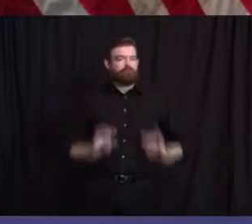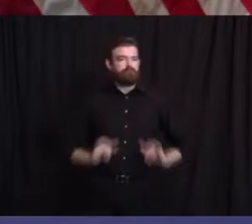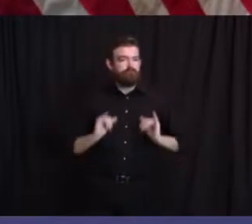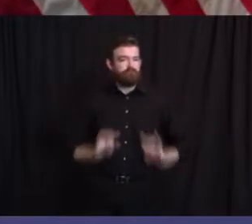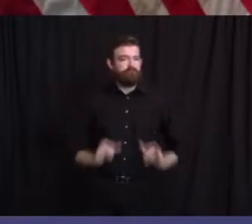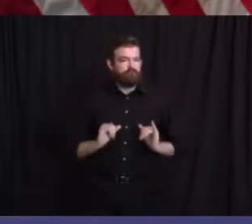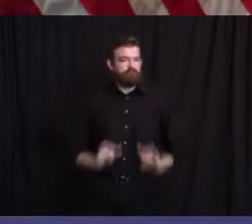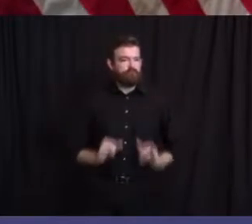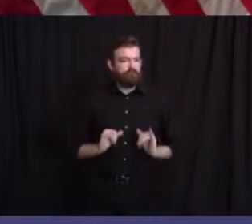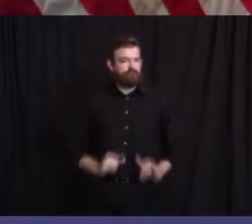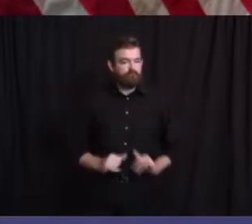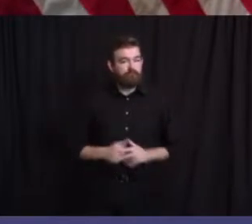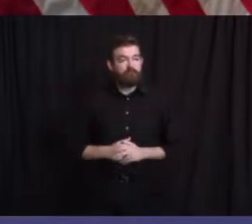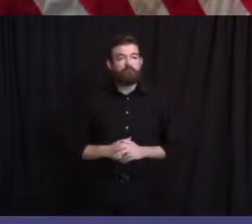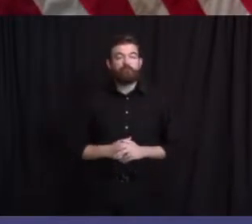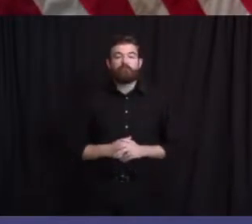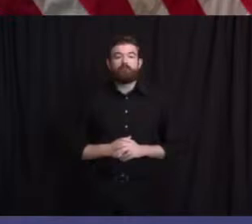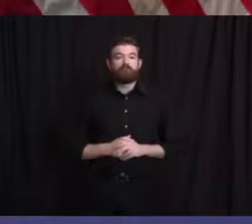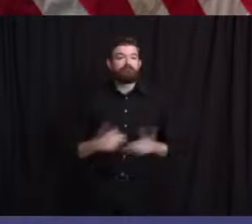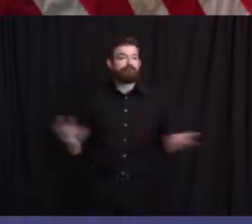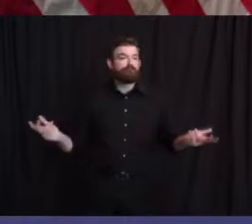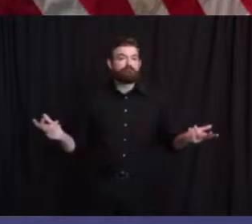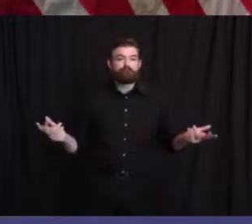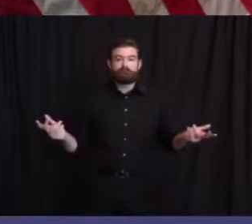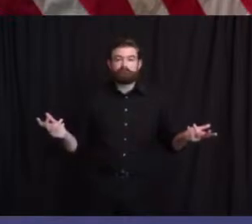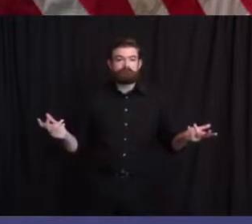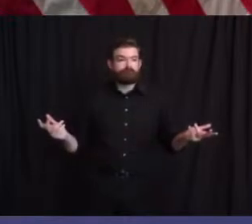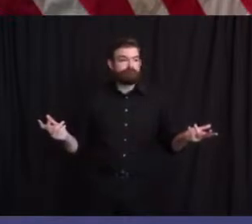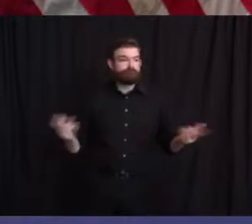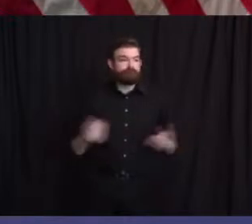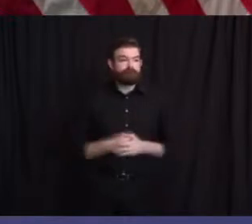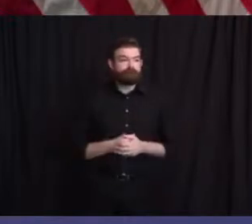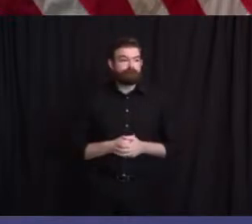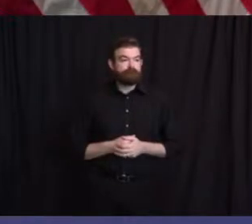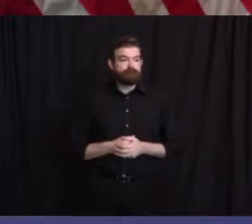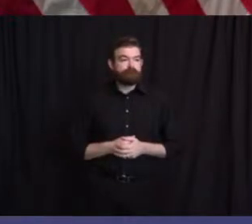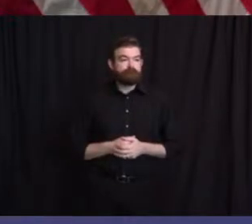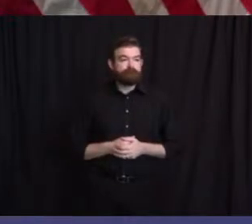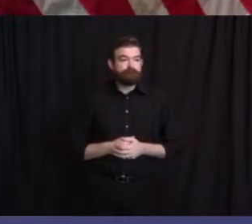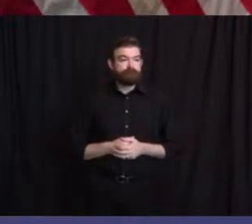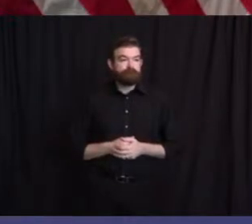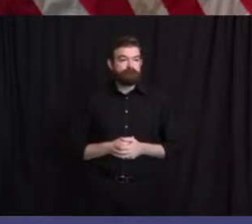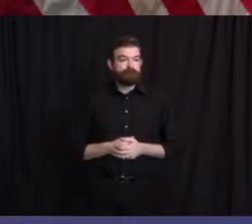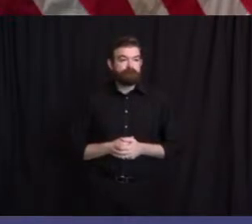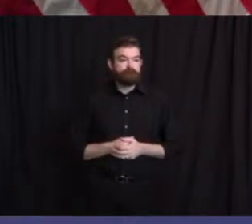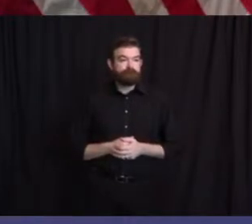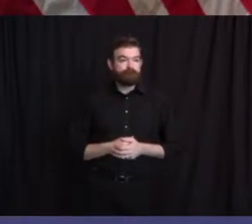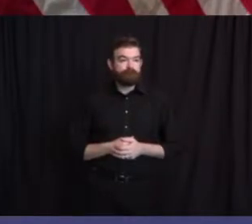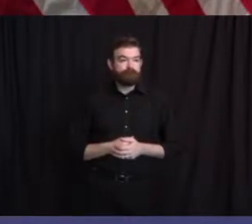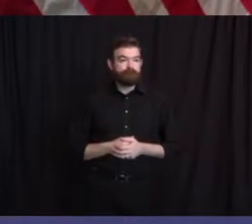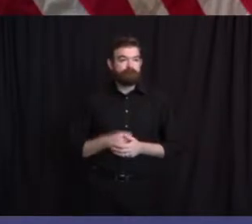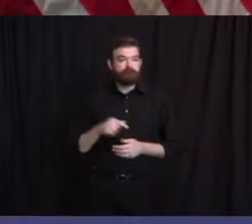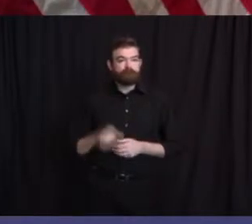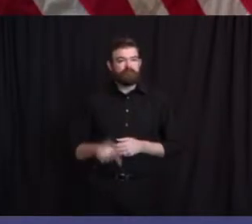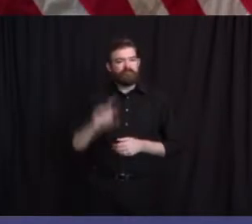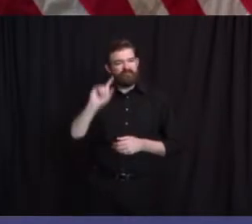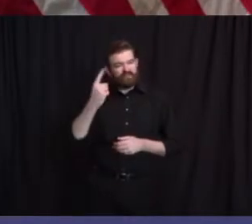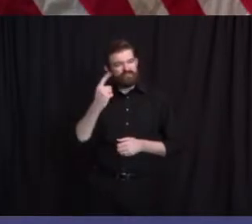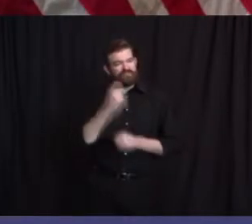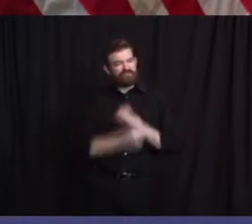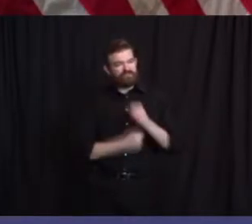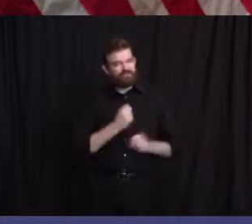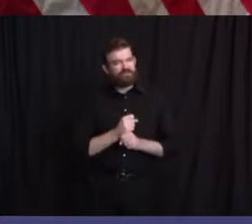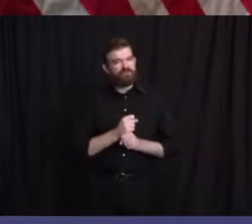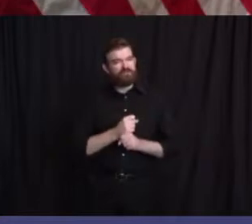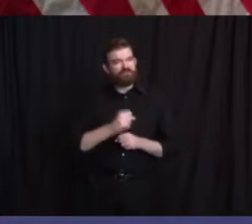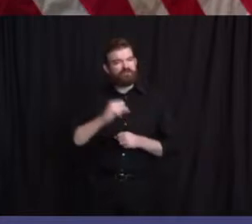the conclusion is the same in the first year of the 5th century since slavery first came to our shores. We're still digging out, and